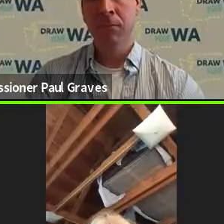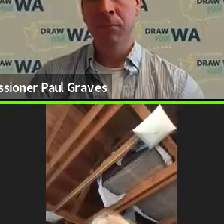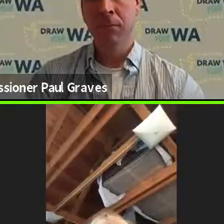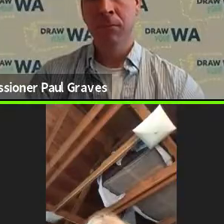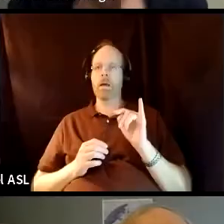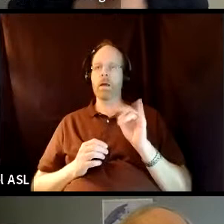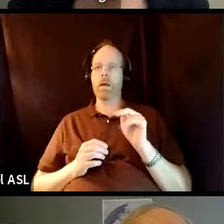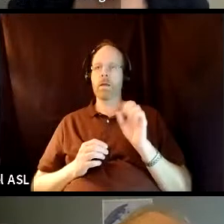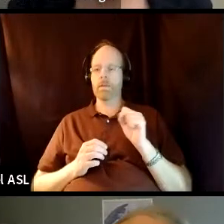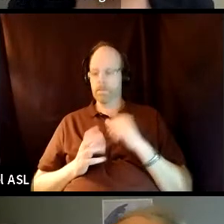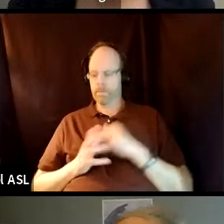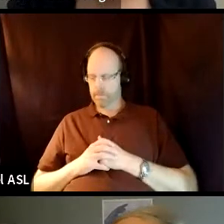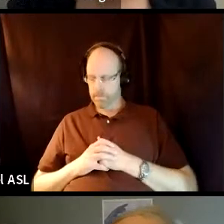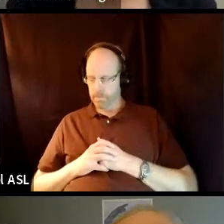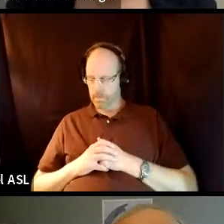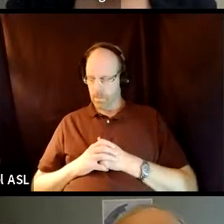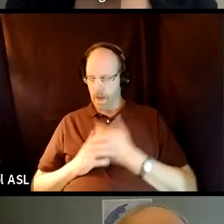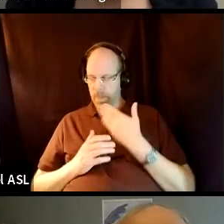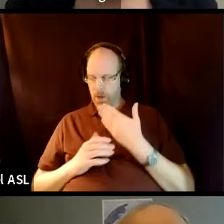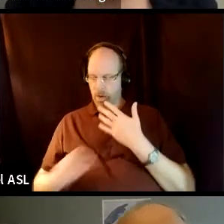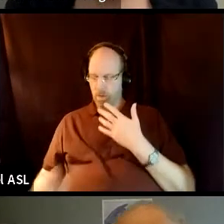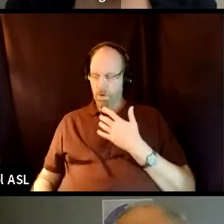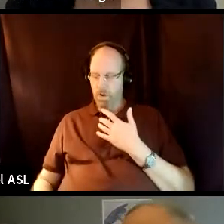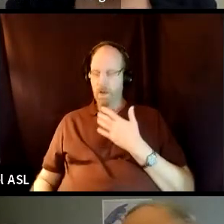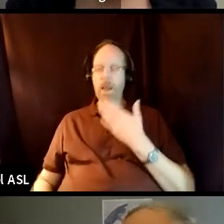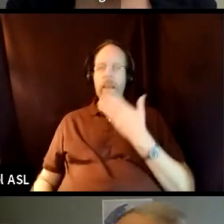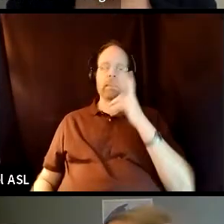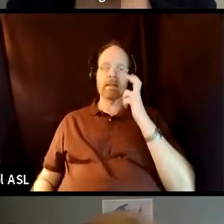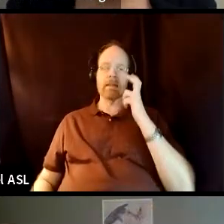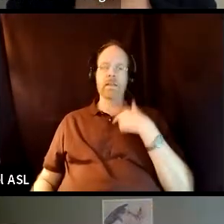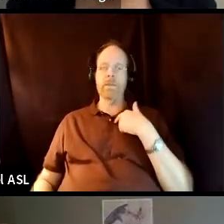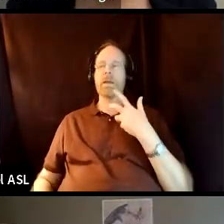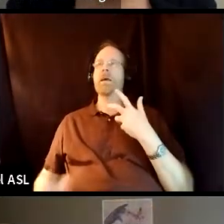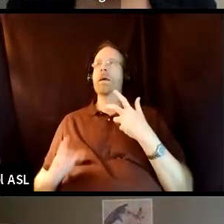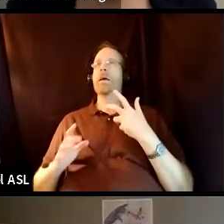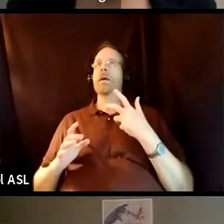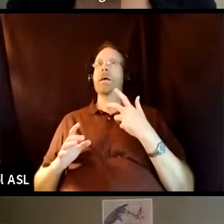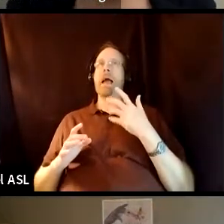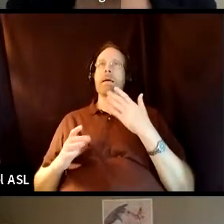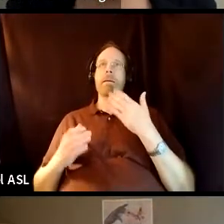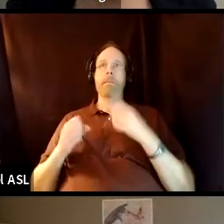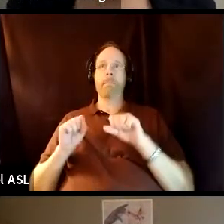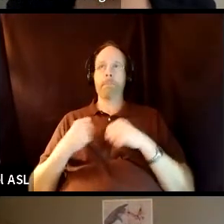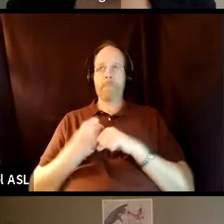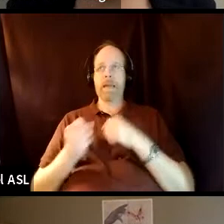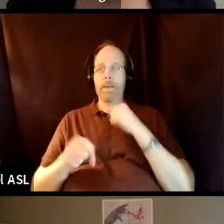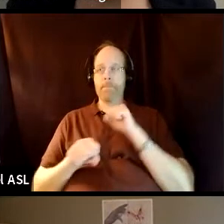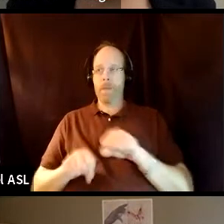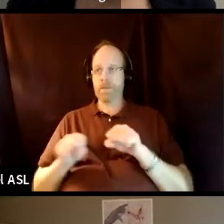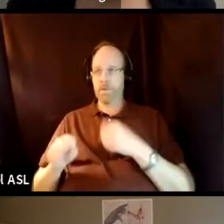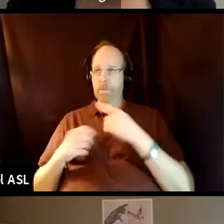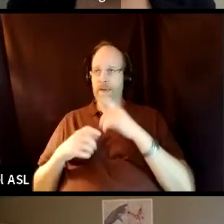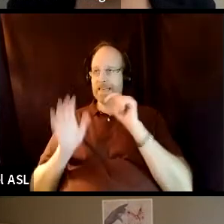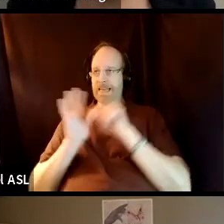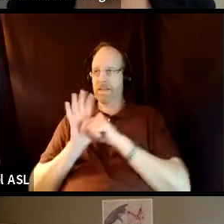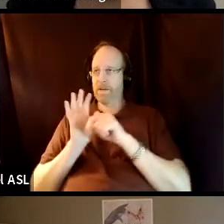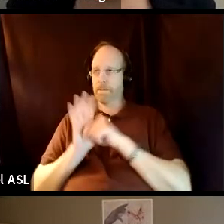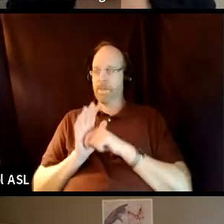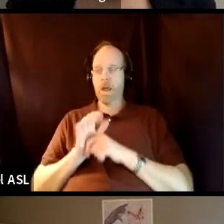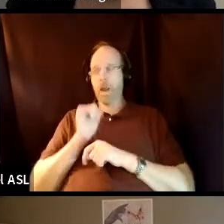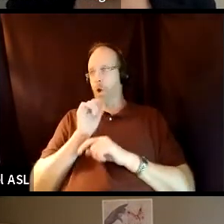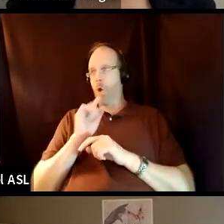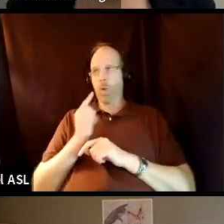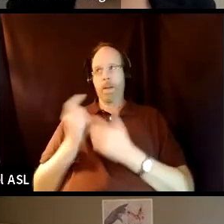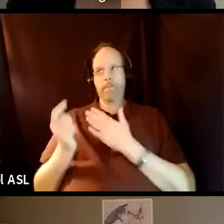Hey, thank you for taking my testimony and even making it possible that I can testify and share my feelings about what's going on. And it's not just mine,